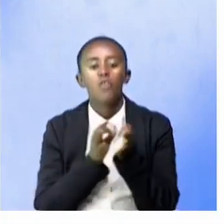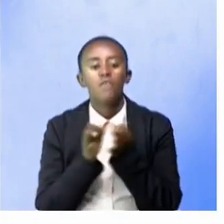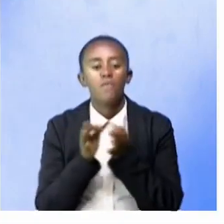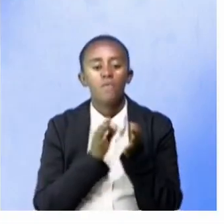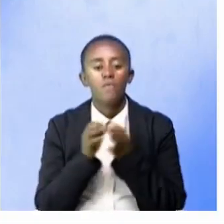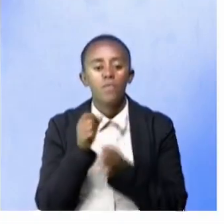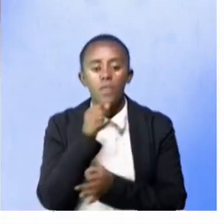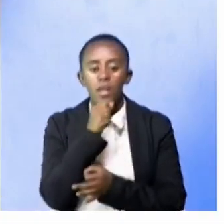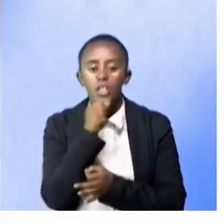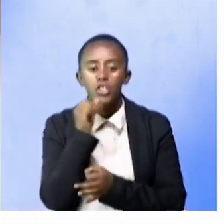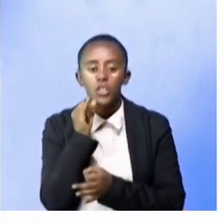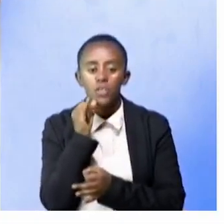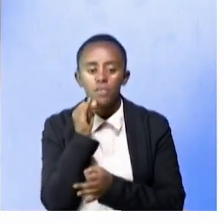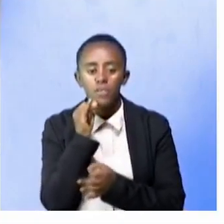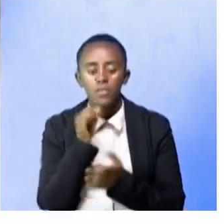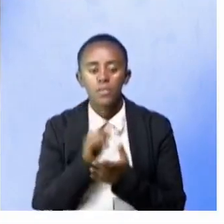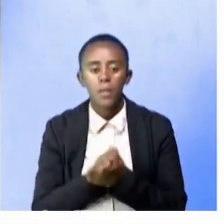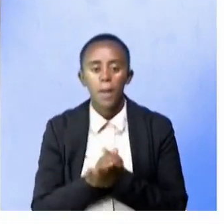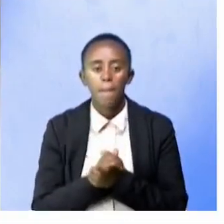adjectives.